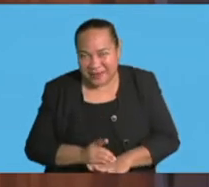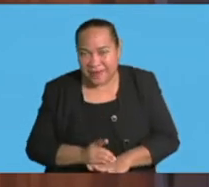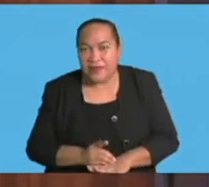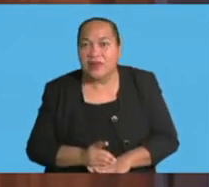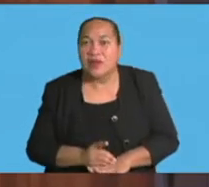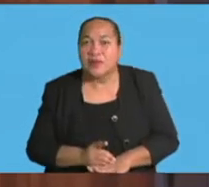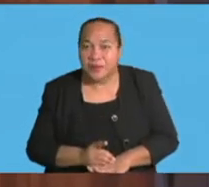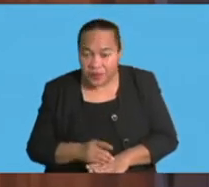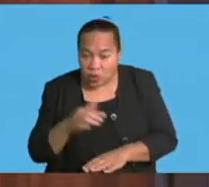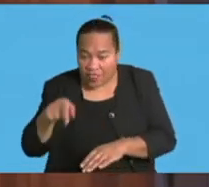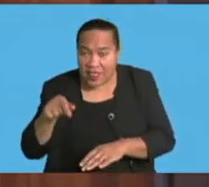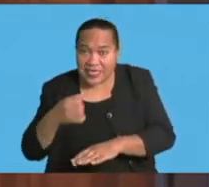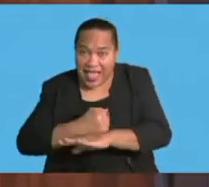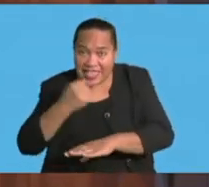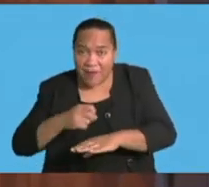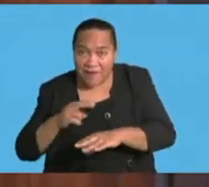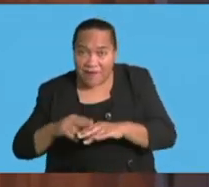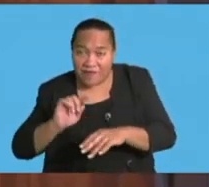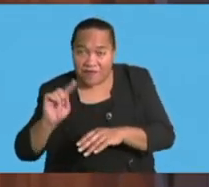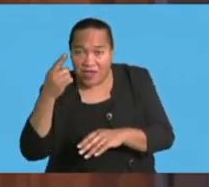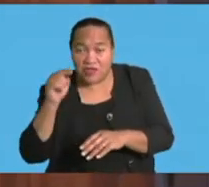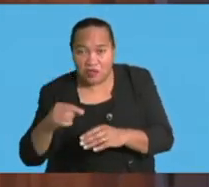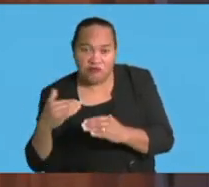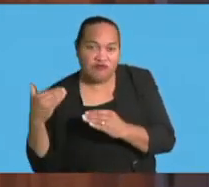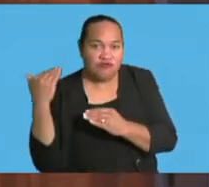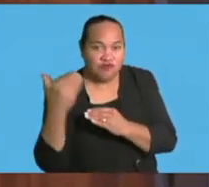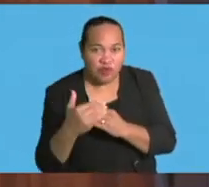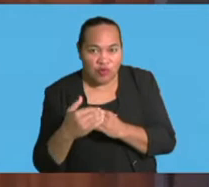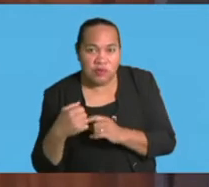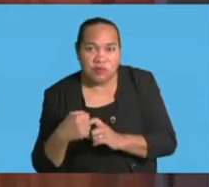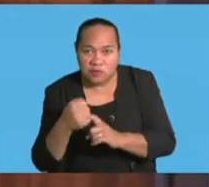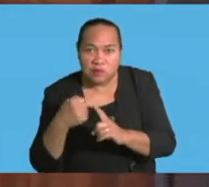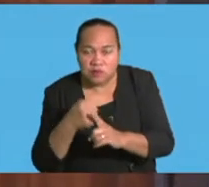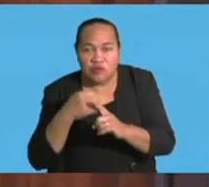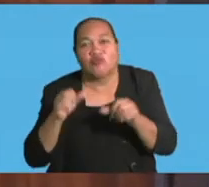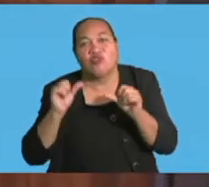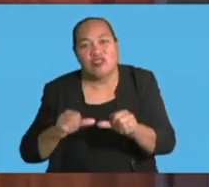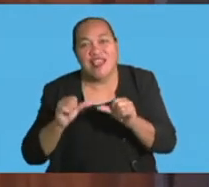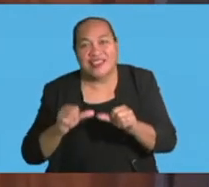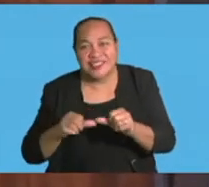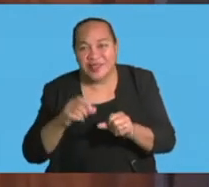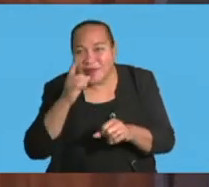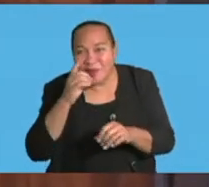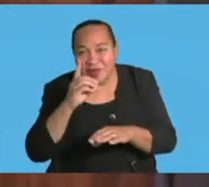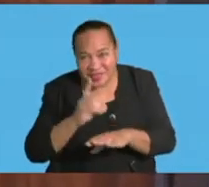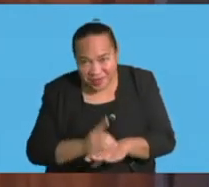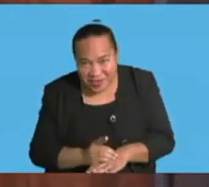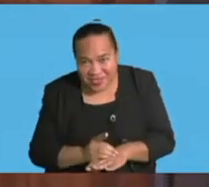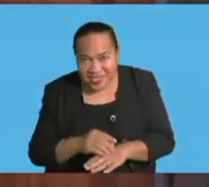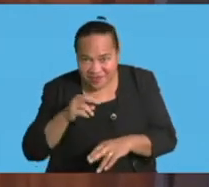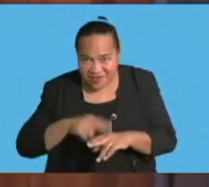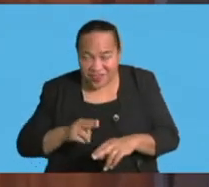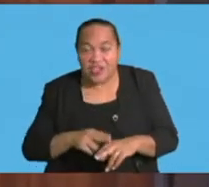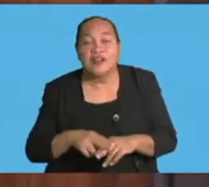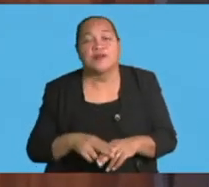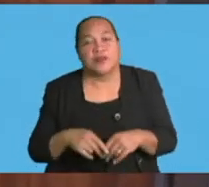Perceptively, this government has at its forefront prioritized the well-being and protection of our differently abled Fijians. In lieu to this, I,